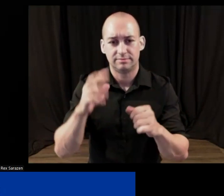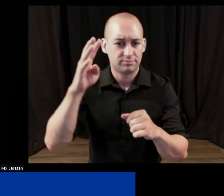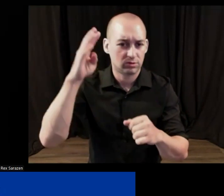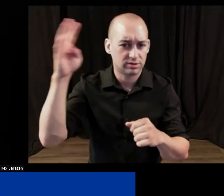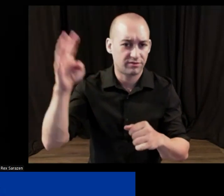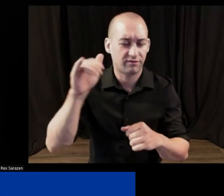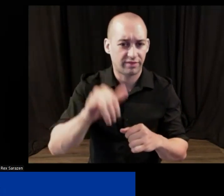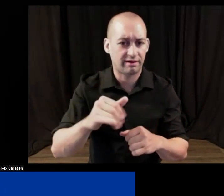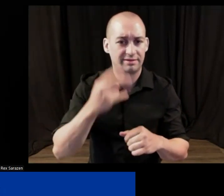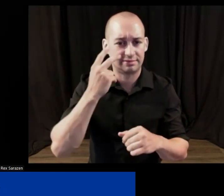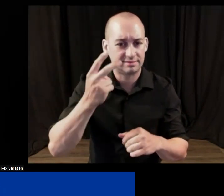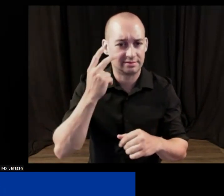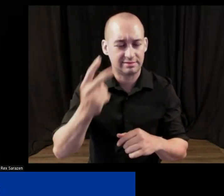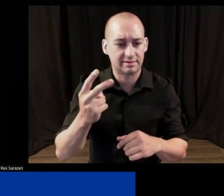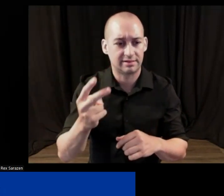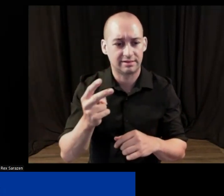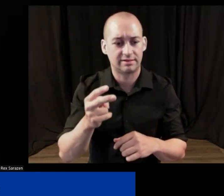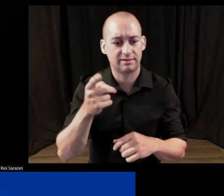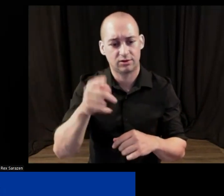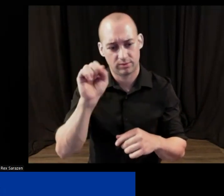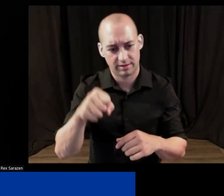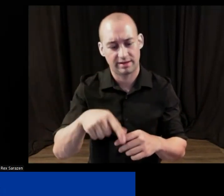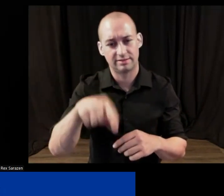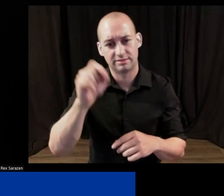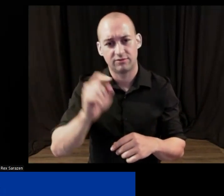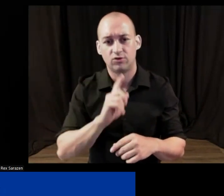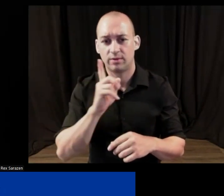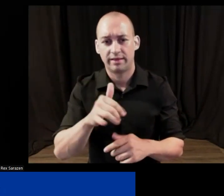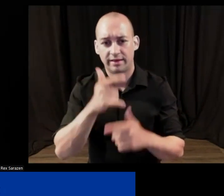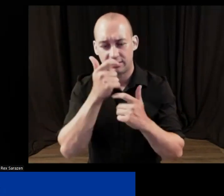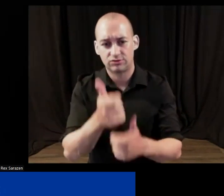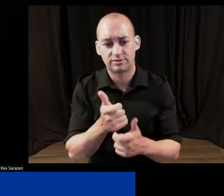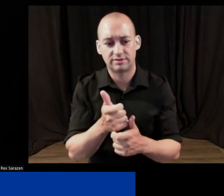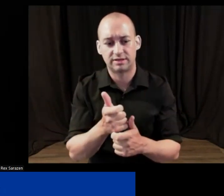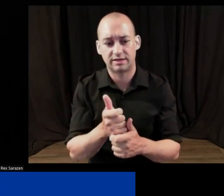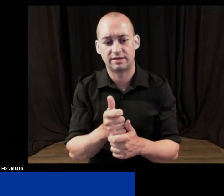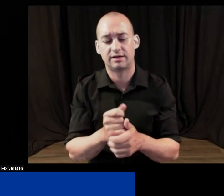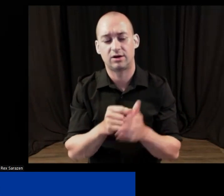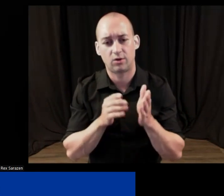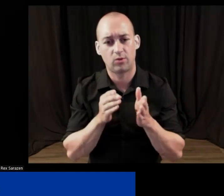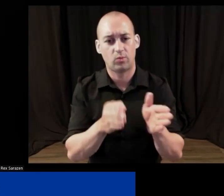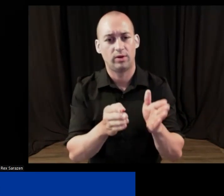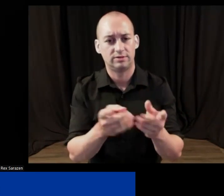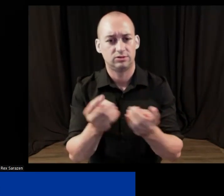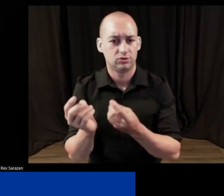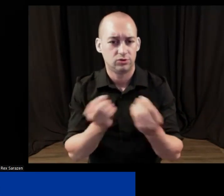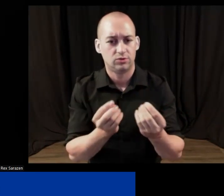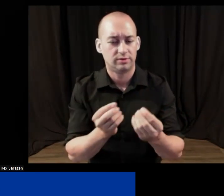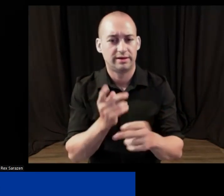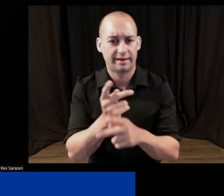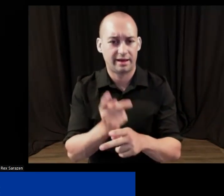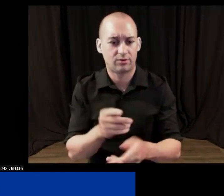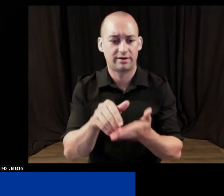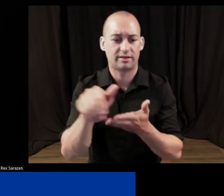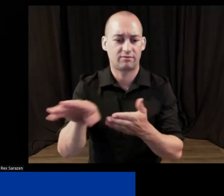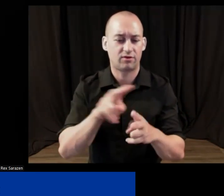is seeing, and, you can discover really interesting models of care and delivery at very